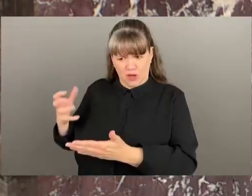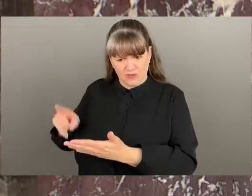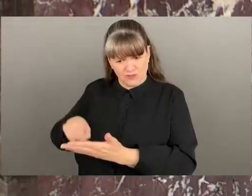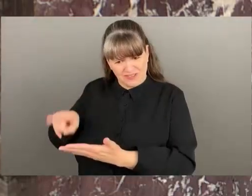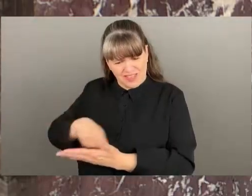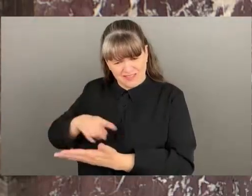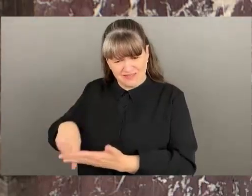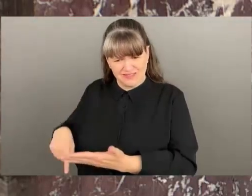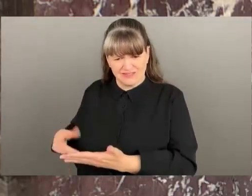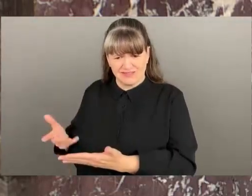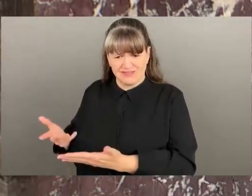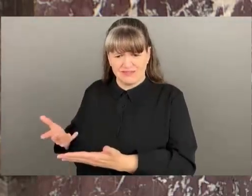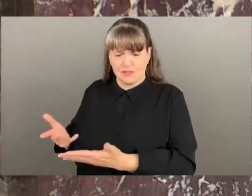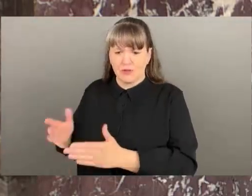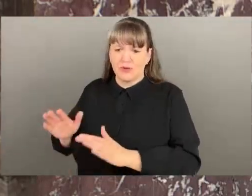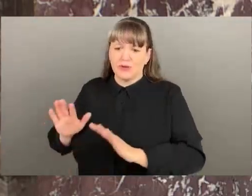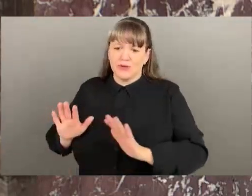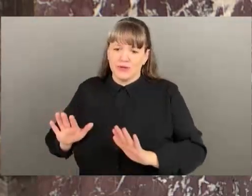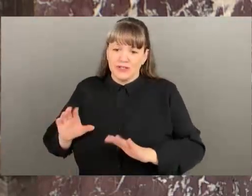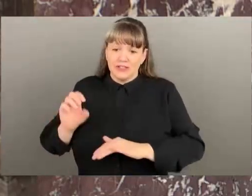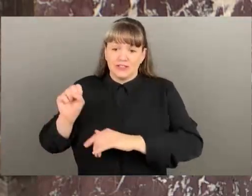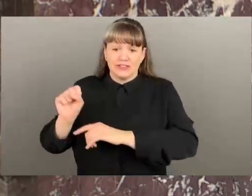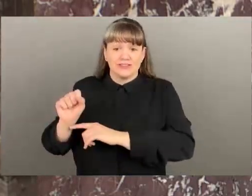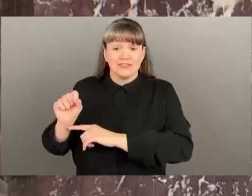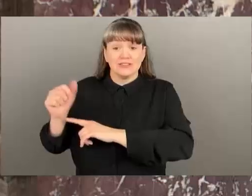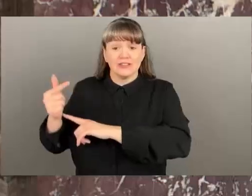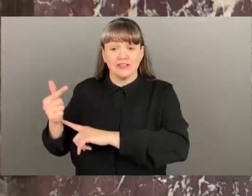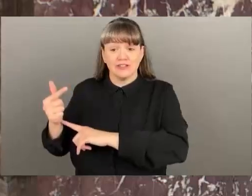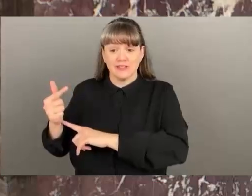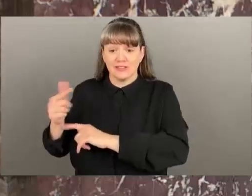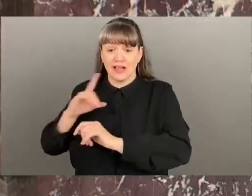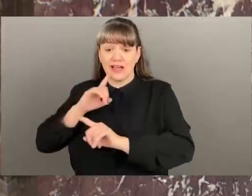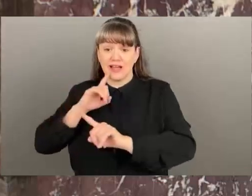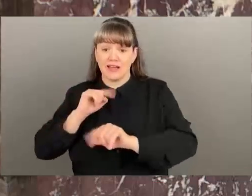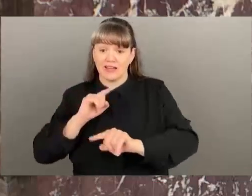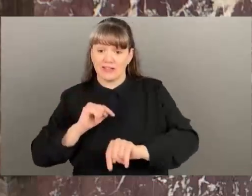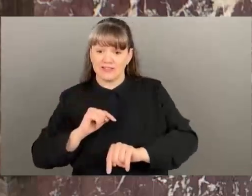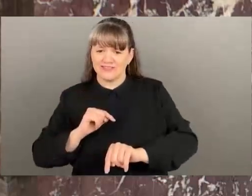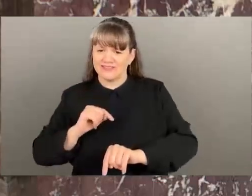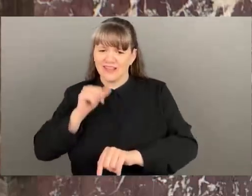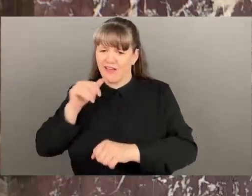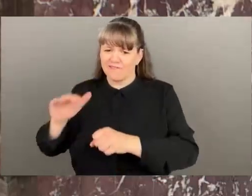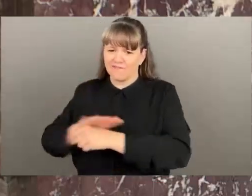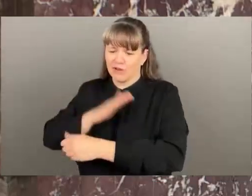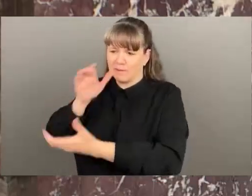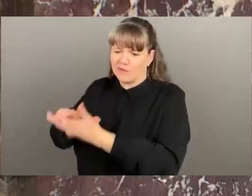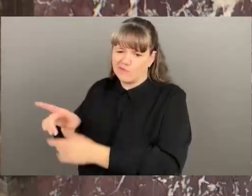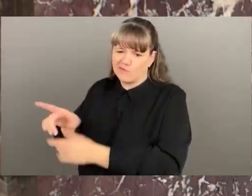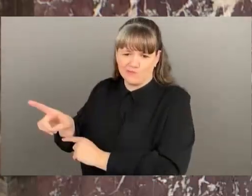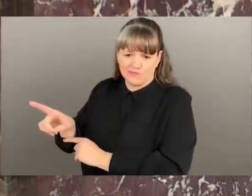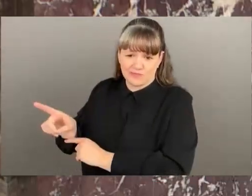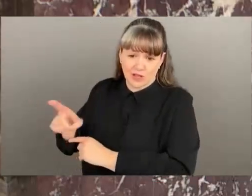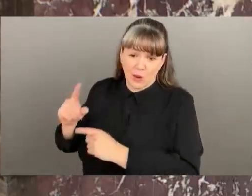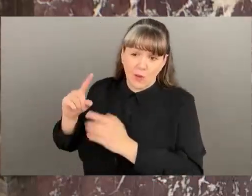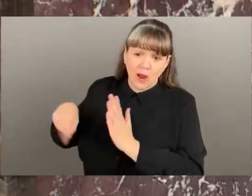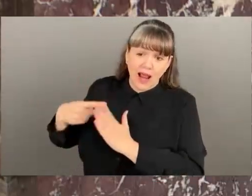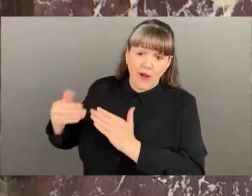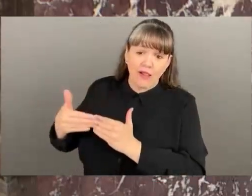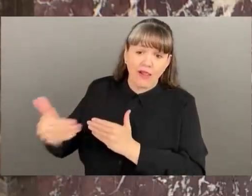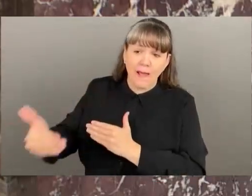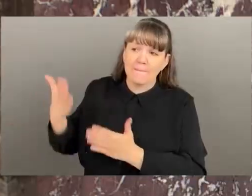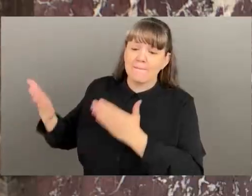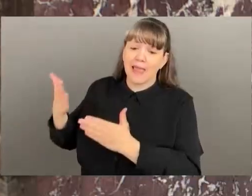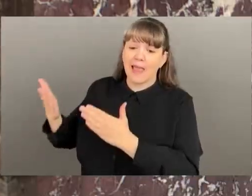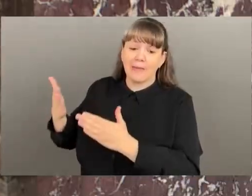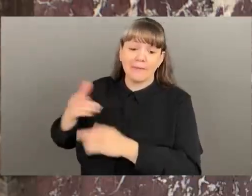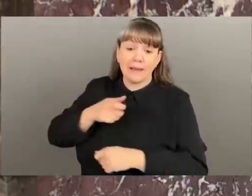questions today with a bit of grain of salt, because who knows, he might have a different answer an hour from now when the media talks to him. But at the same